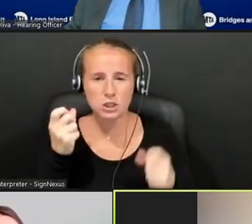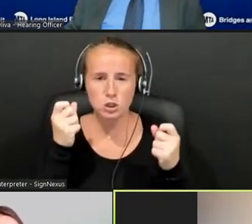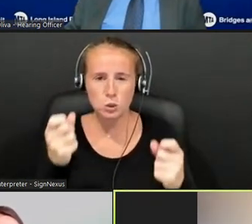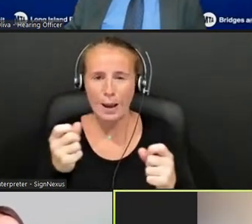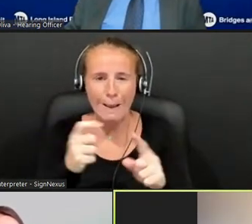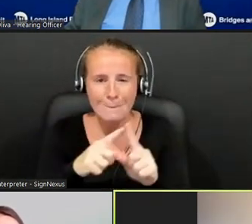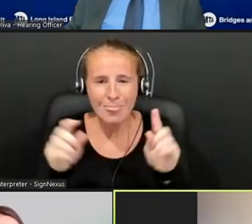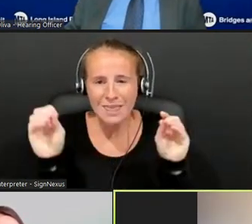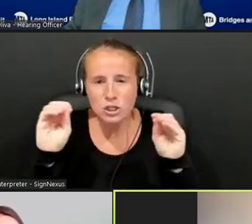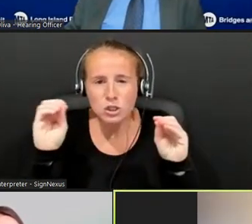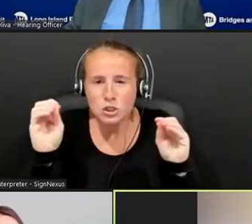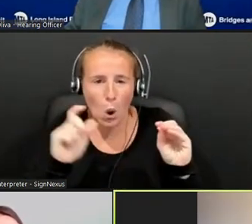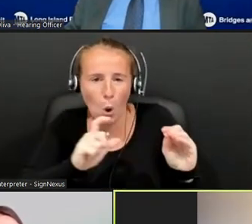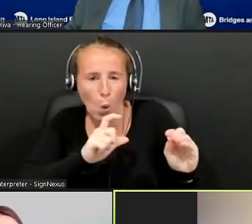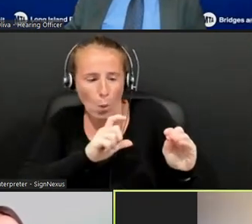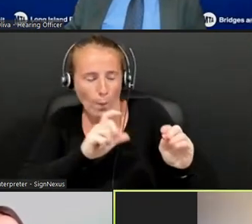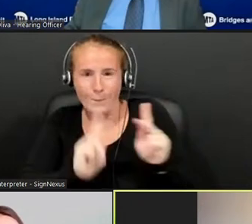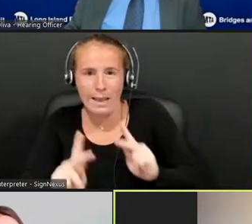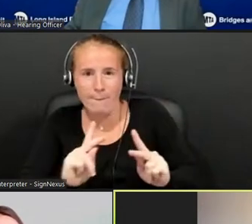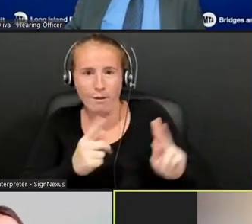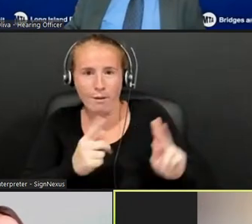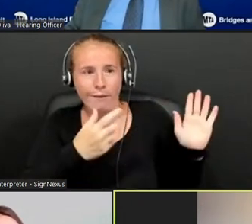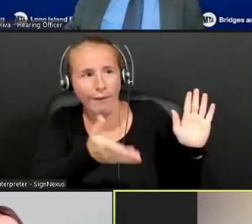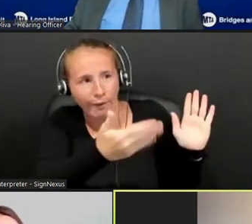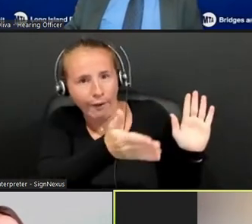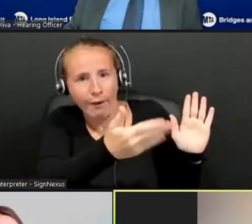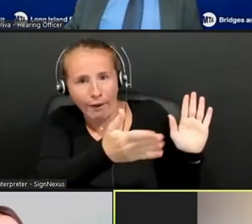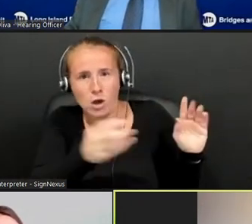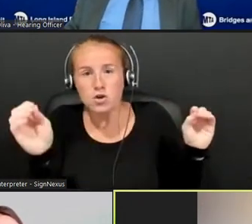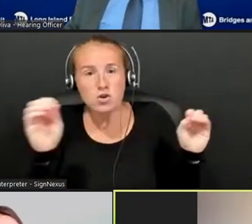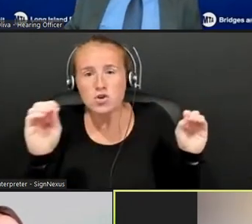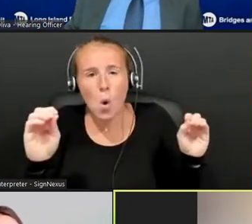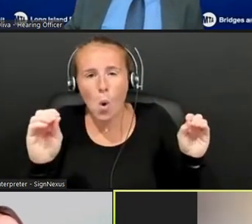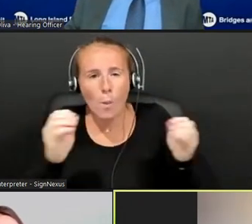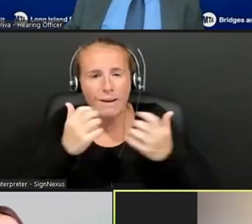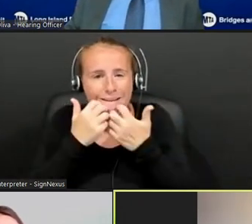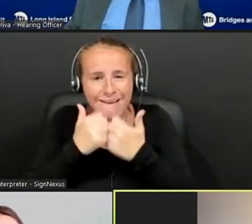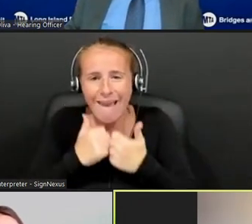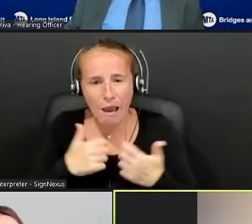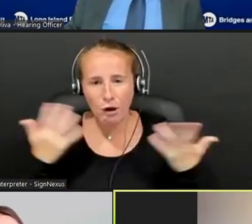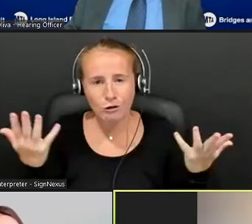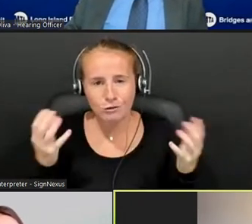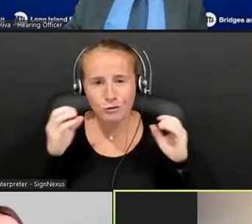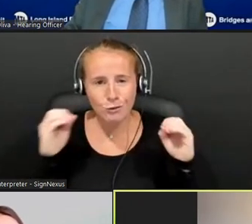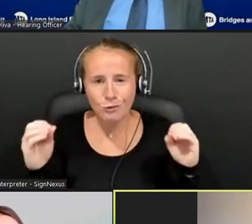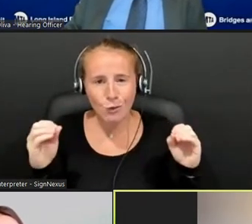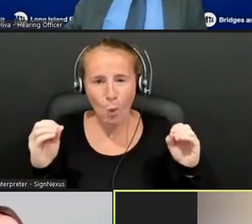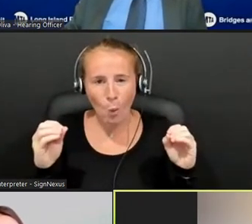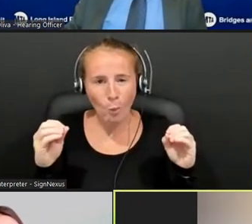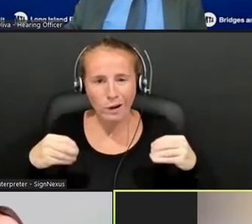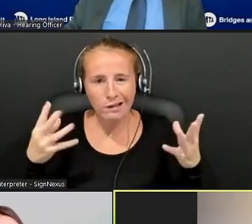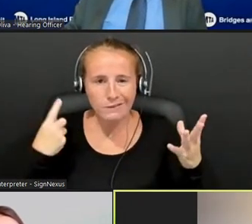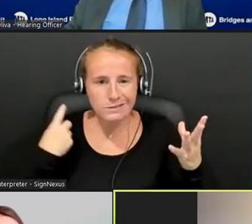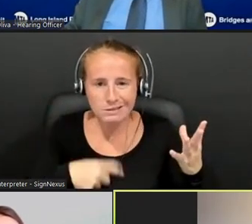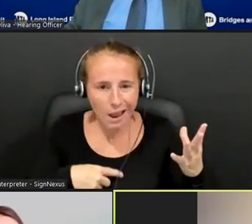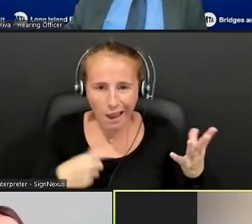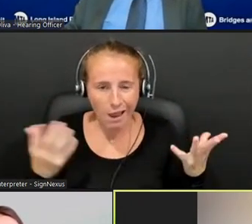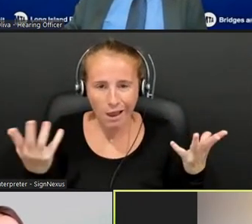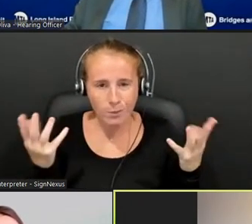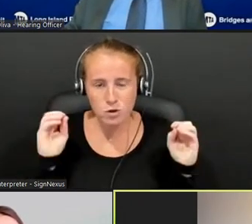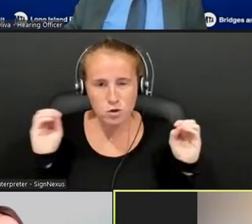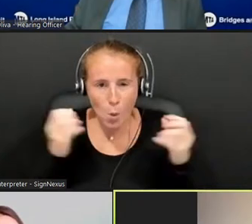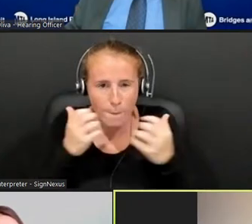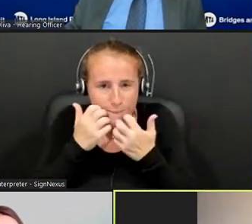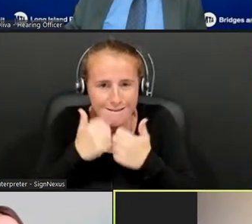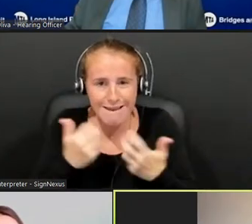enforcement nobody really gives a damn all right you have